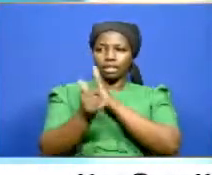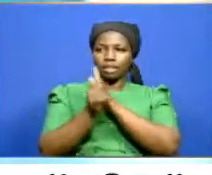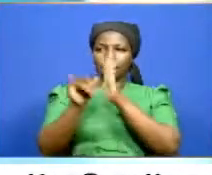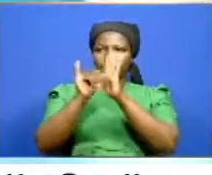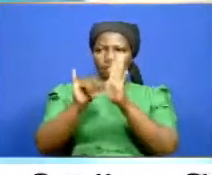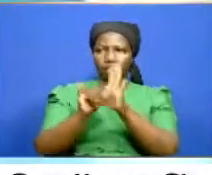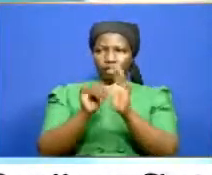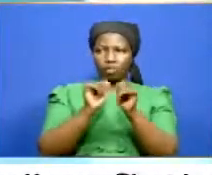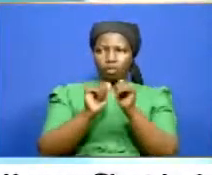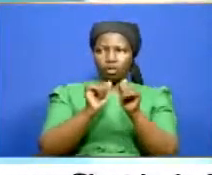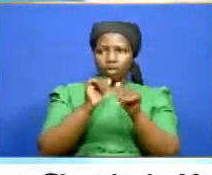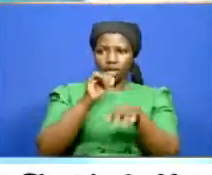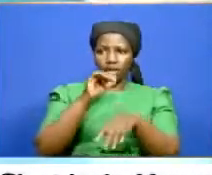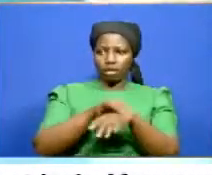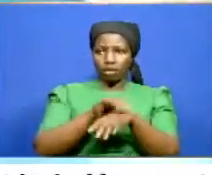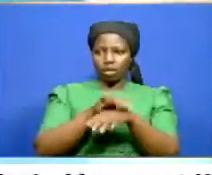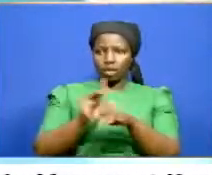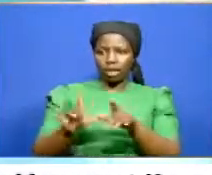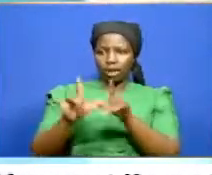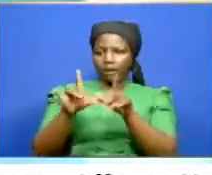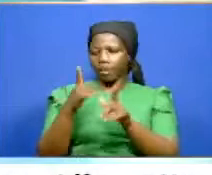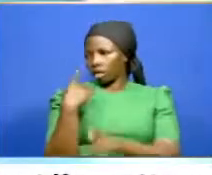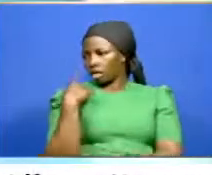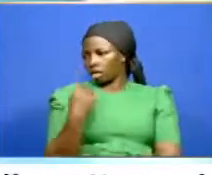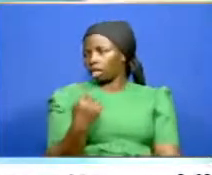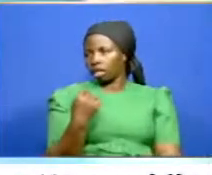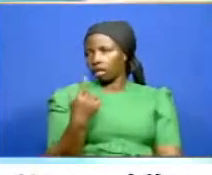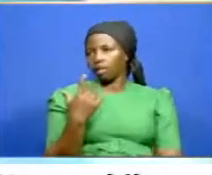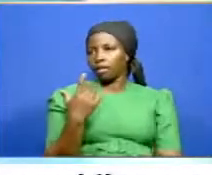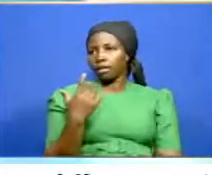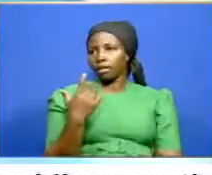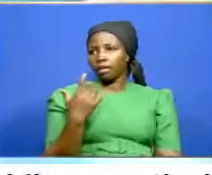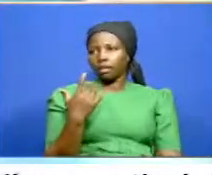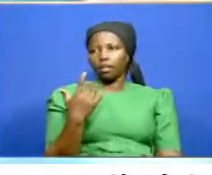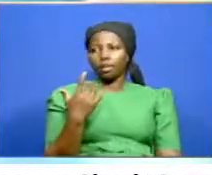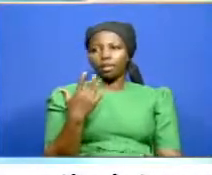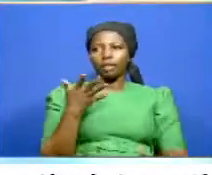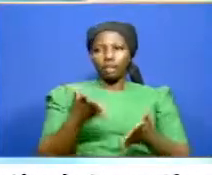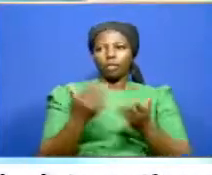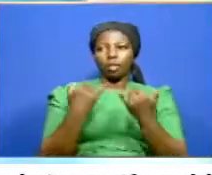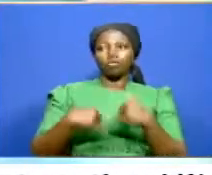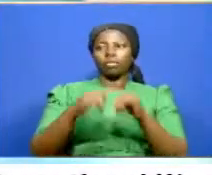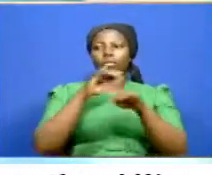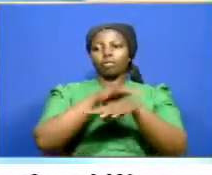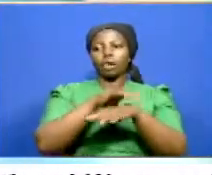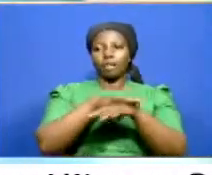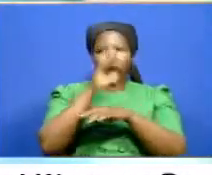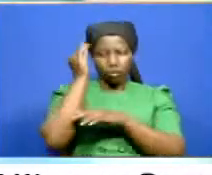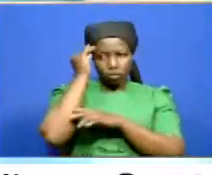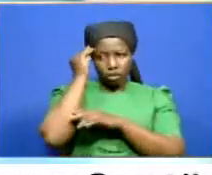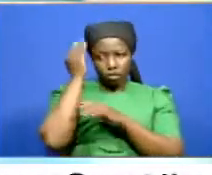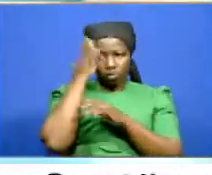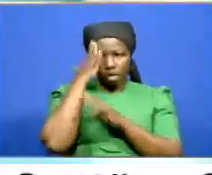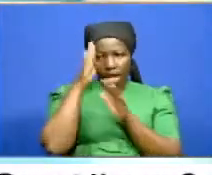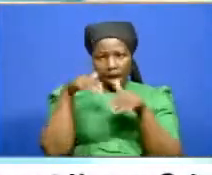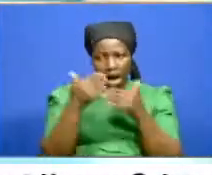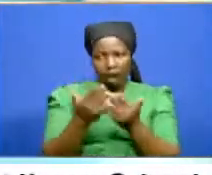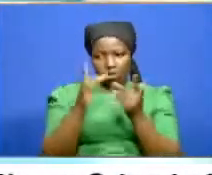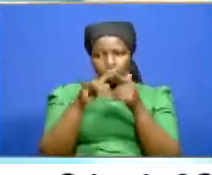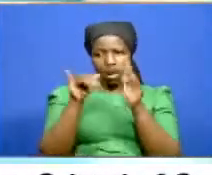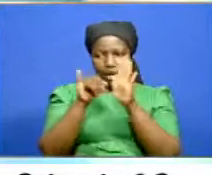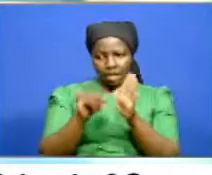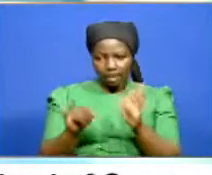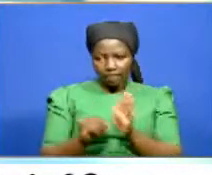got a certificate just recently. And we're just trying to, you know, get the knowledge in terms of knowing how to scout, knowing how to identify a good